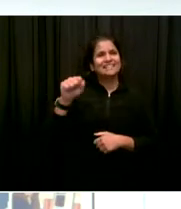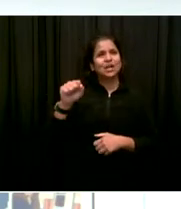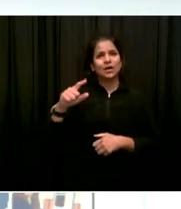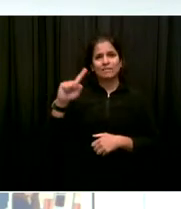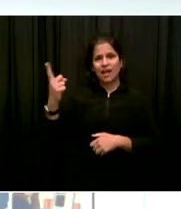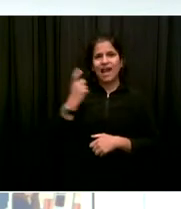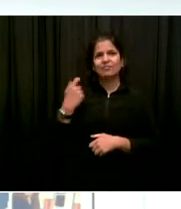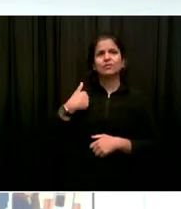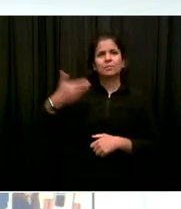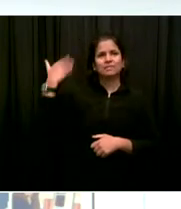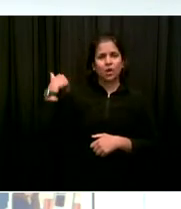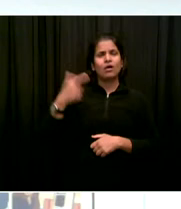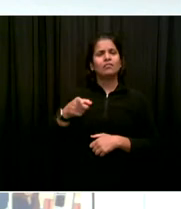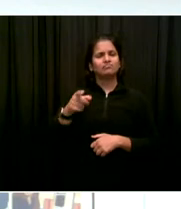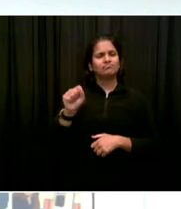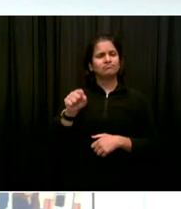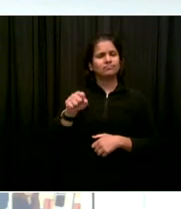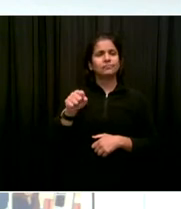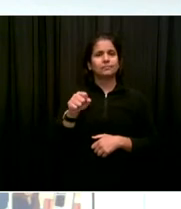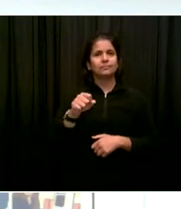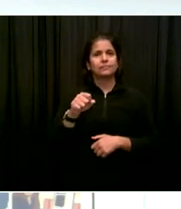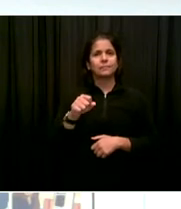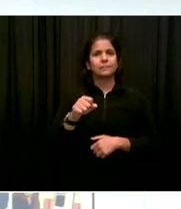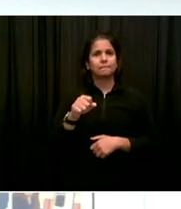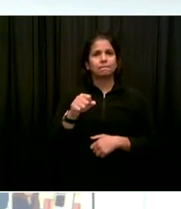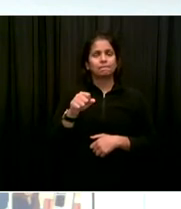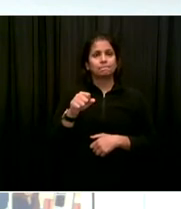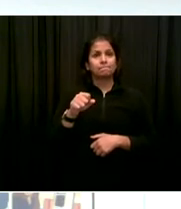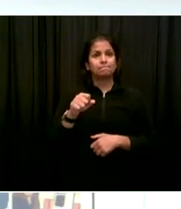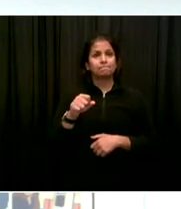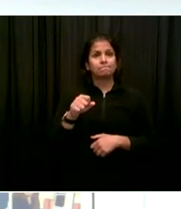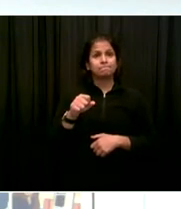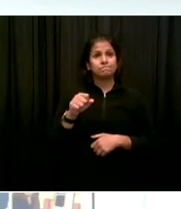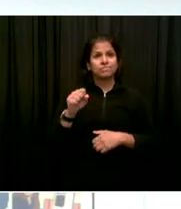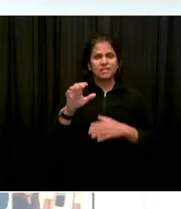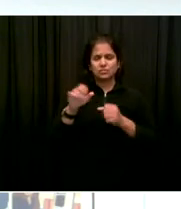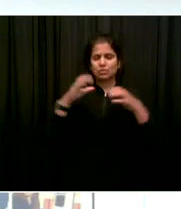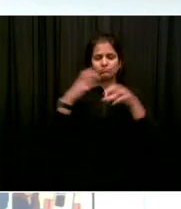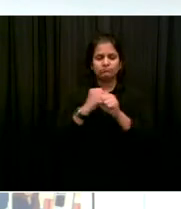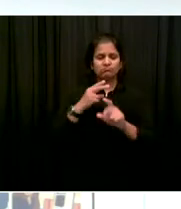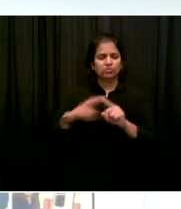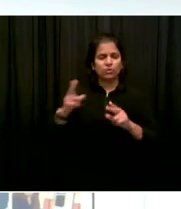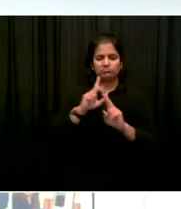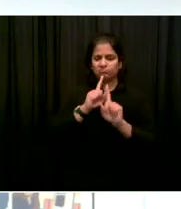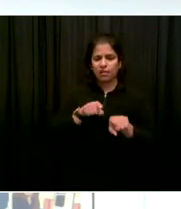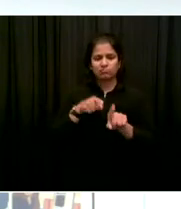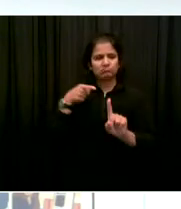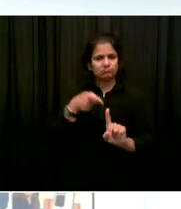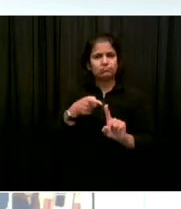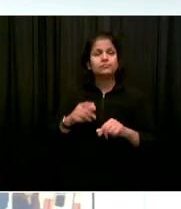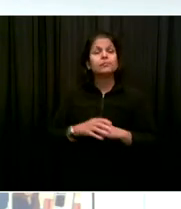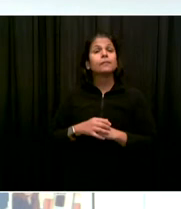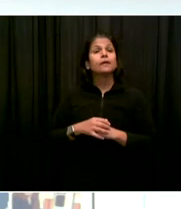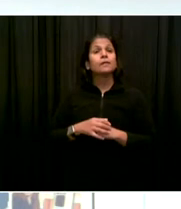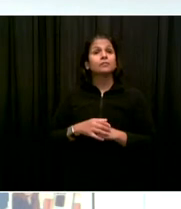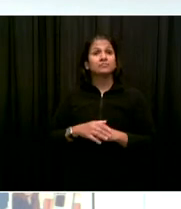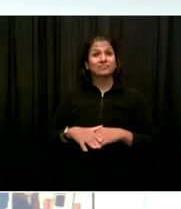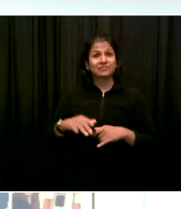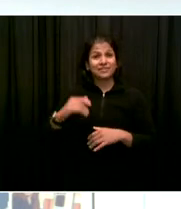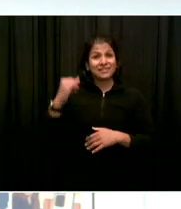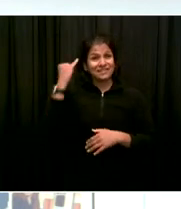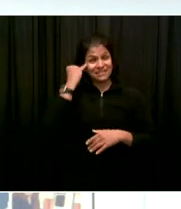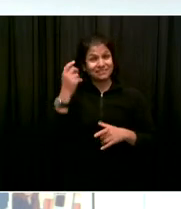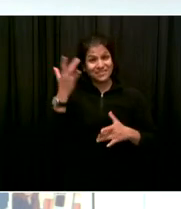and the short answer is this. We do know that prior infection confers some degree of